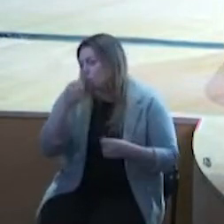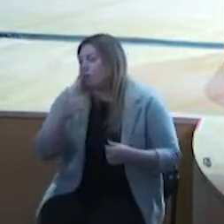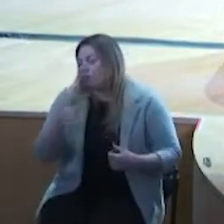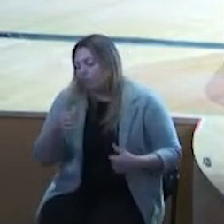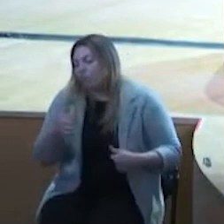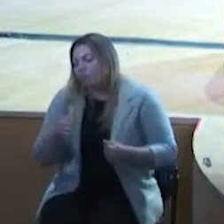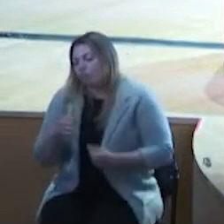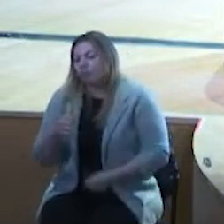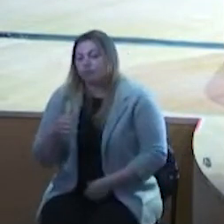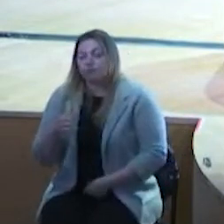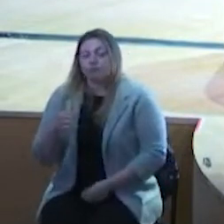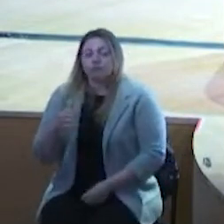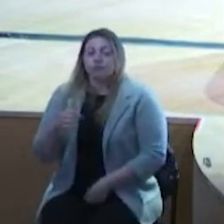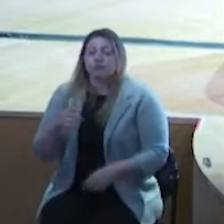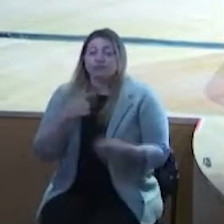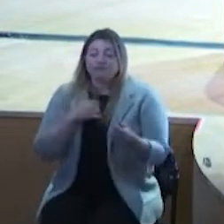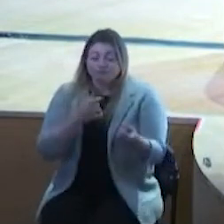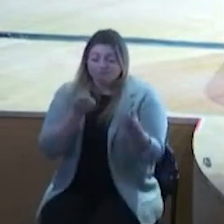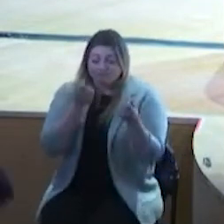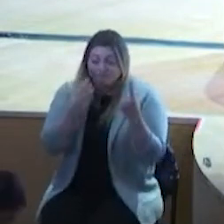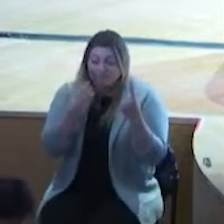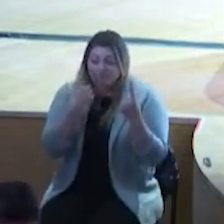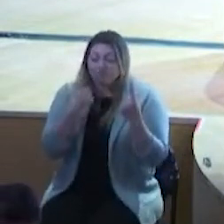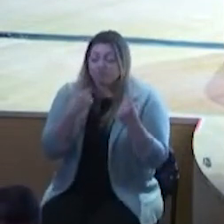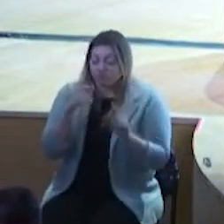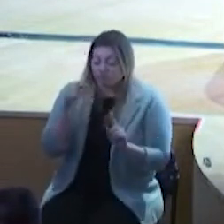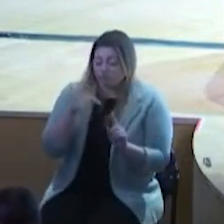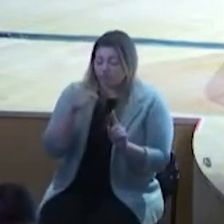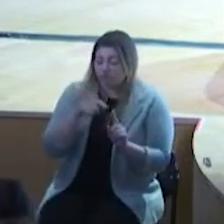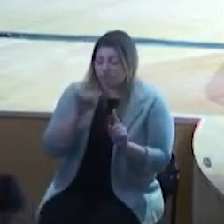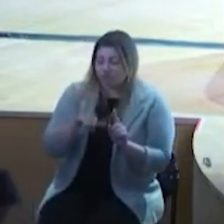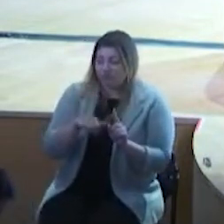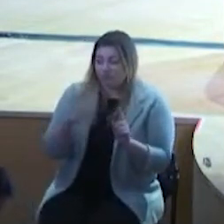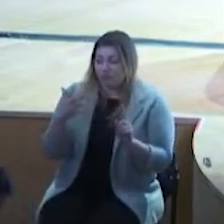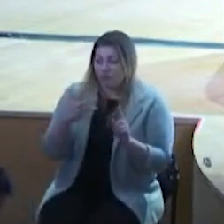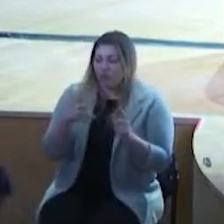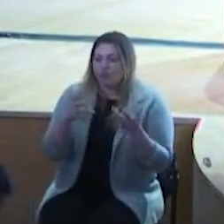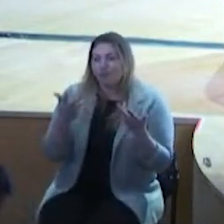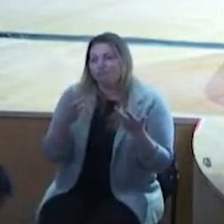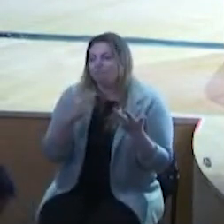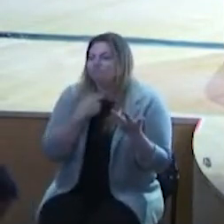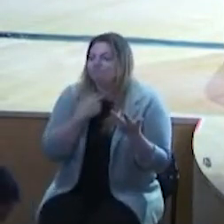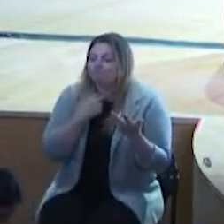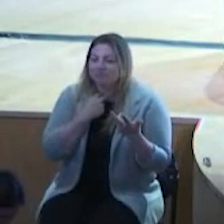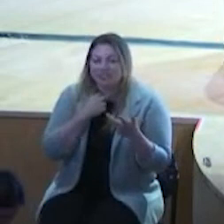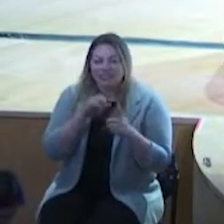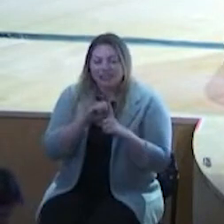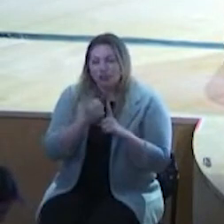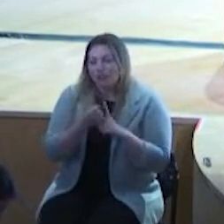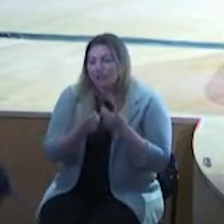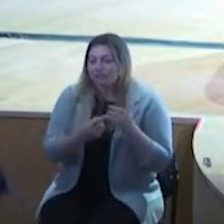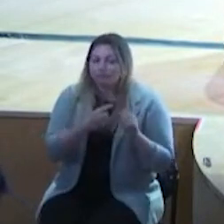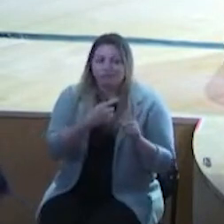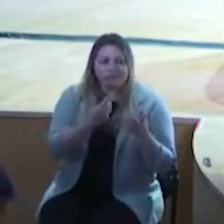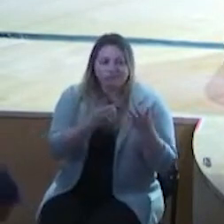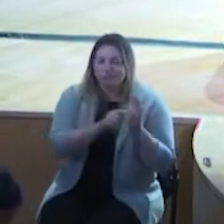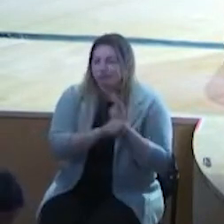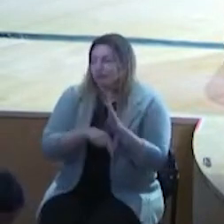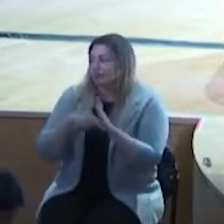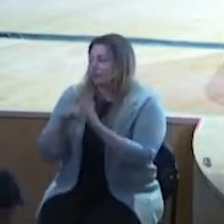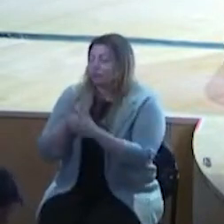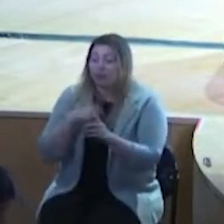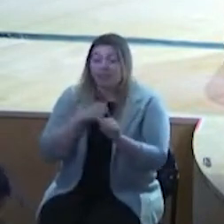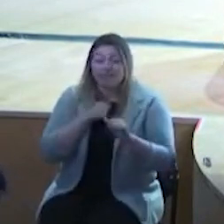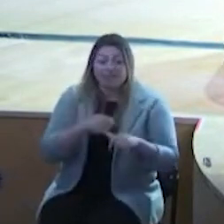I recognize that it's a bit of a catch-22 at times. I can complain all I want about the anchors